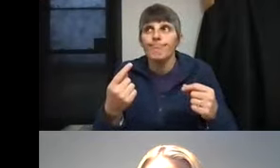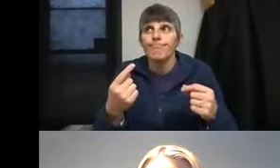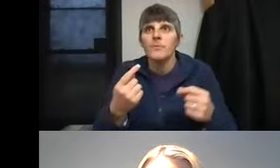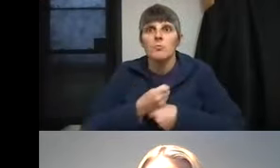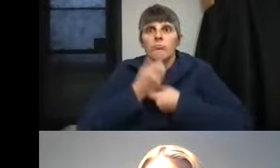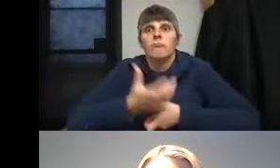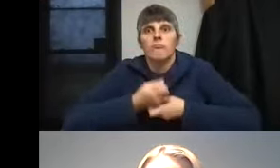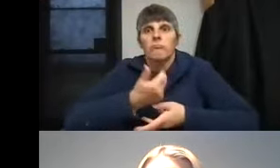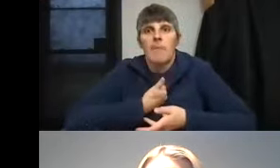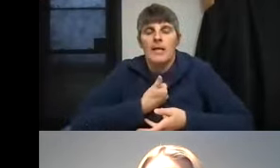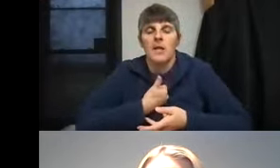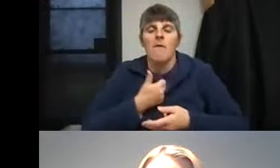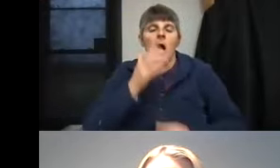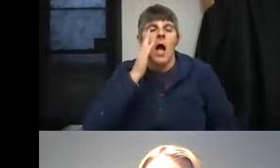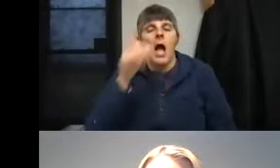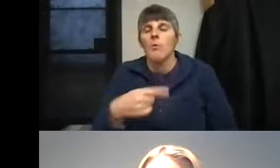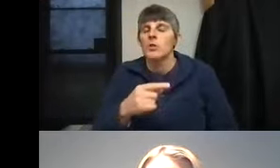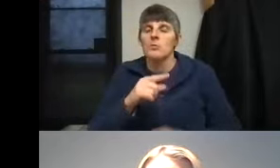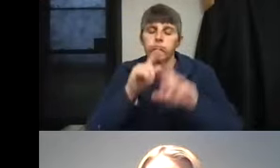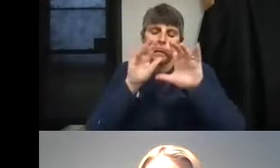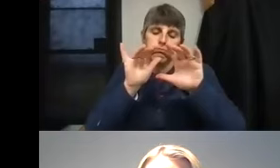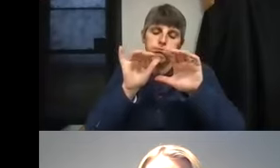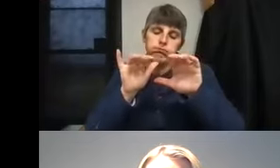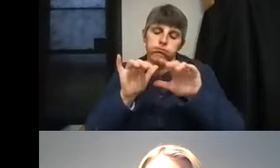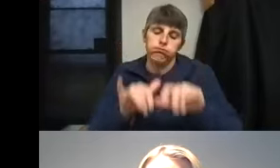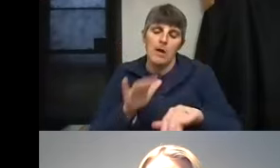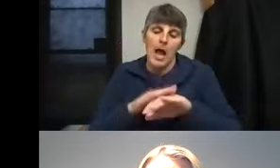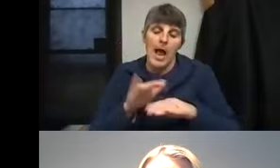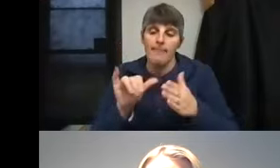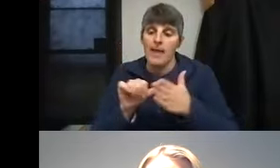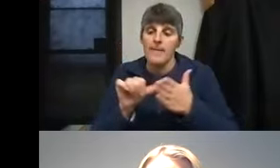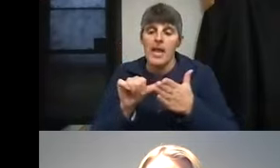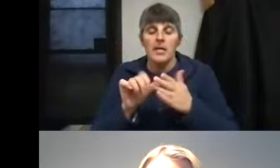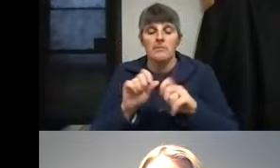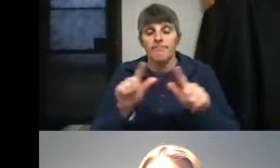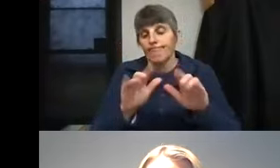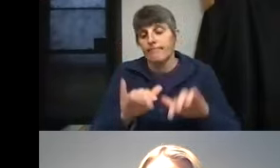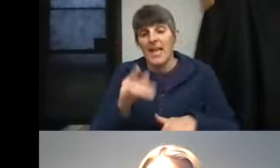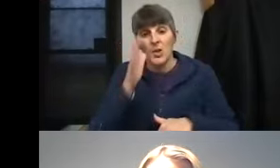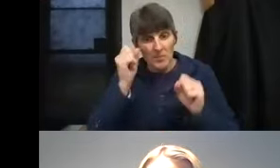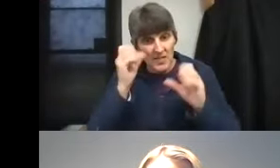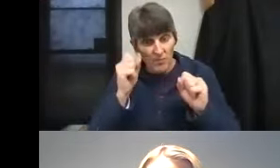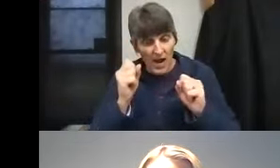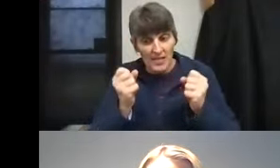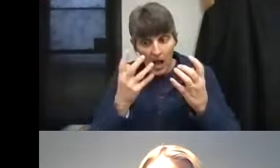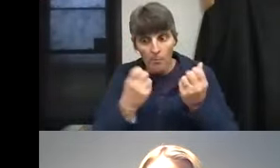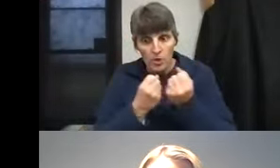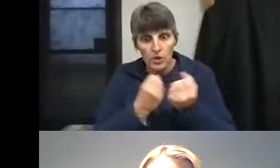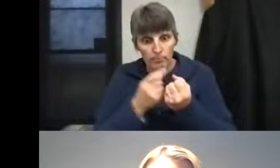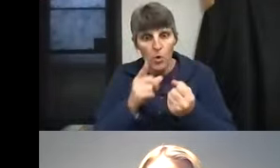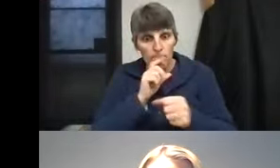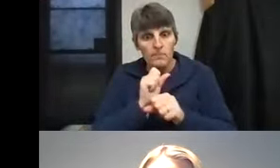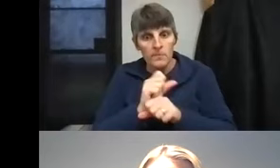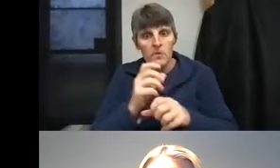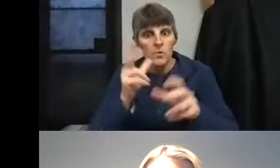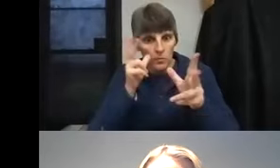express myself, is I would just go onto those Facebook pages, and you would be surprised how much support you actually